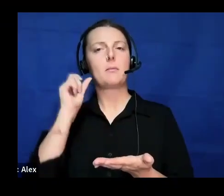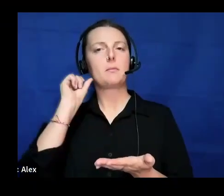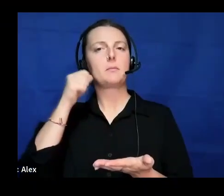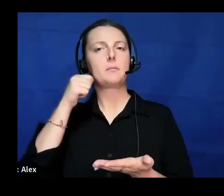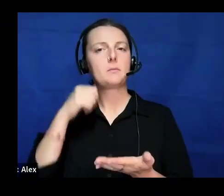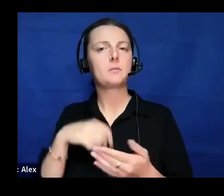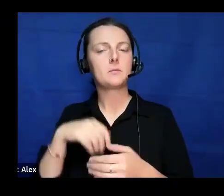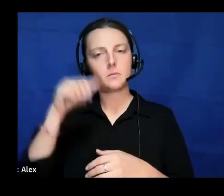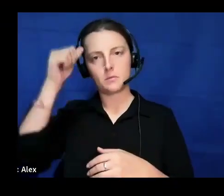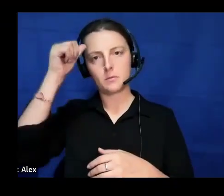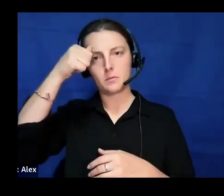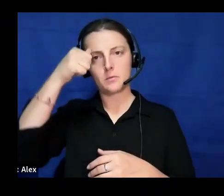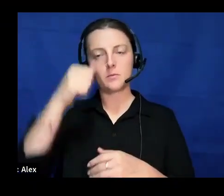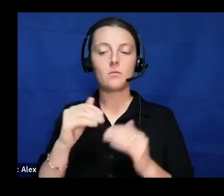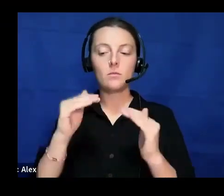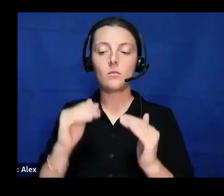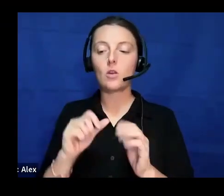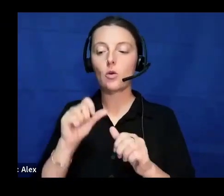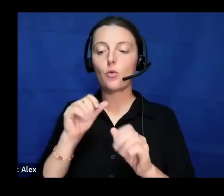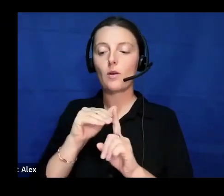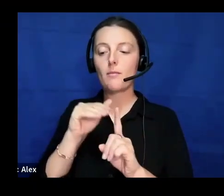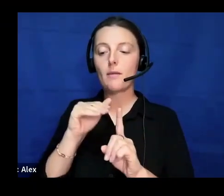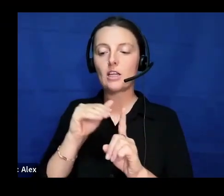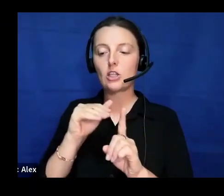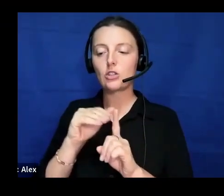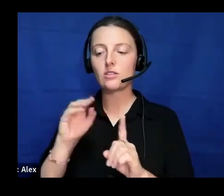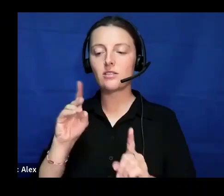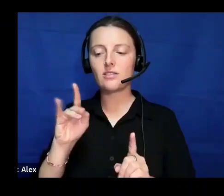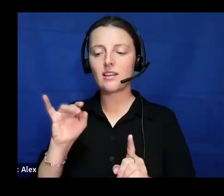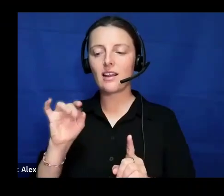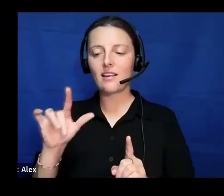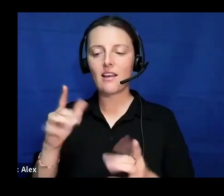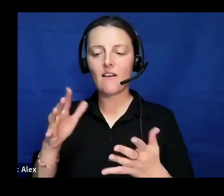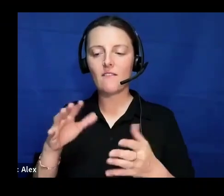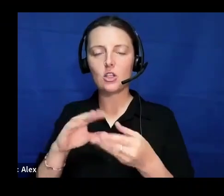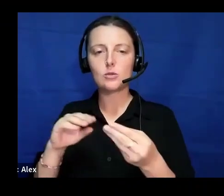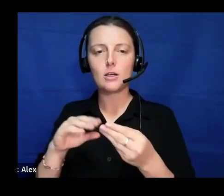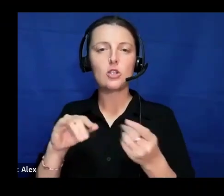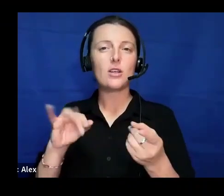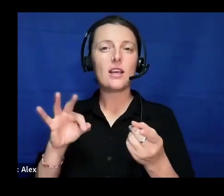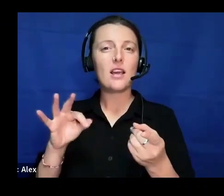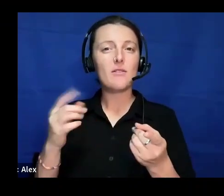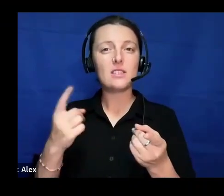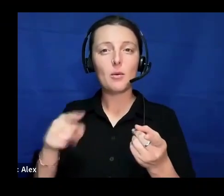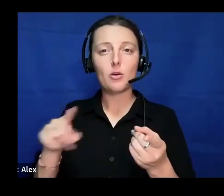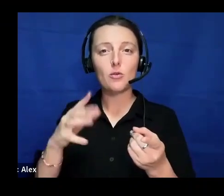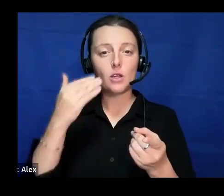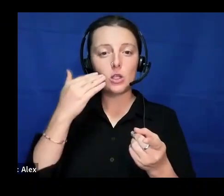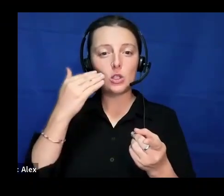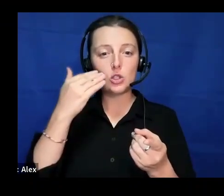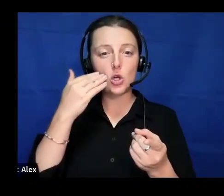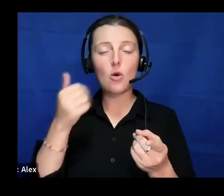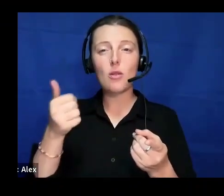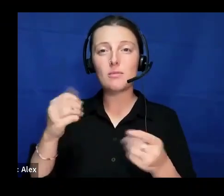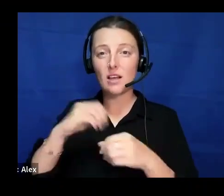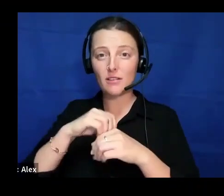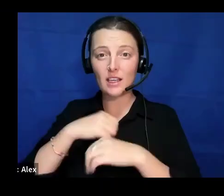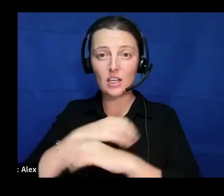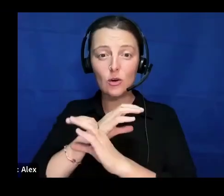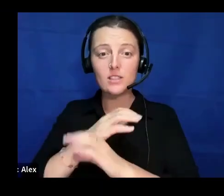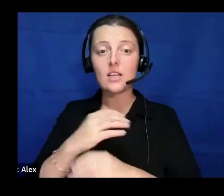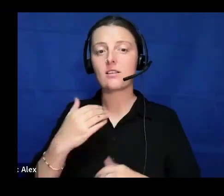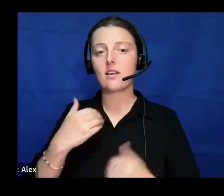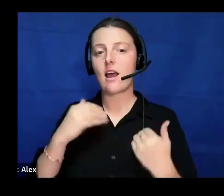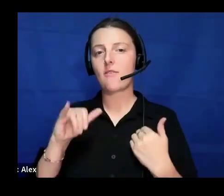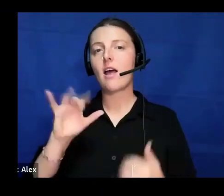Danielle mentioned, if you or someone you know is in crisis, the 988 Suicide and Crisis Lifeline is free, confidential, and